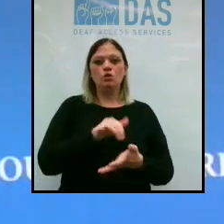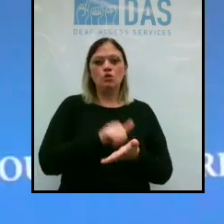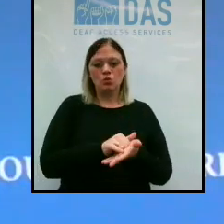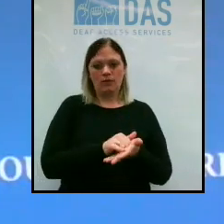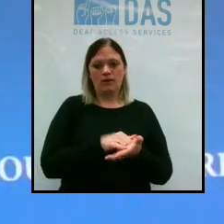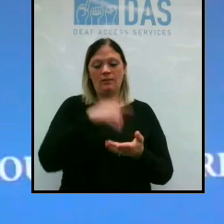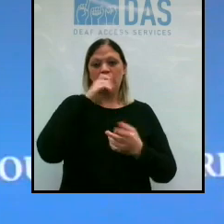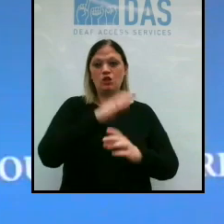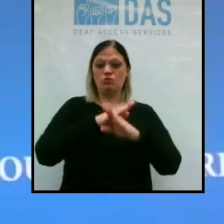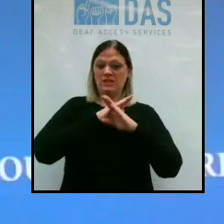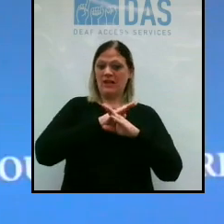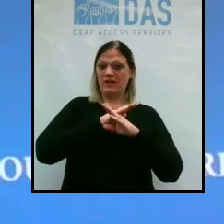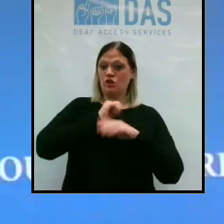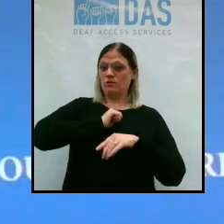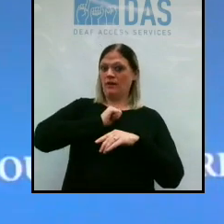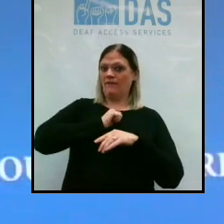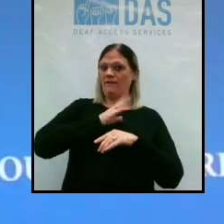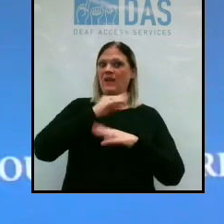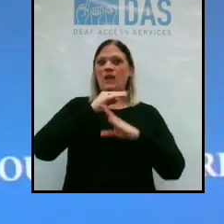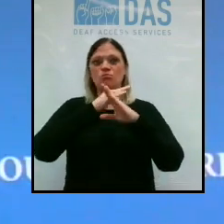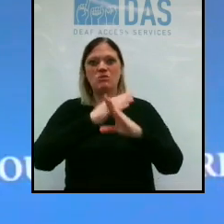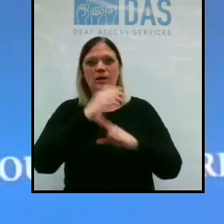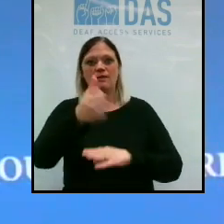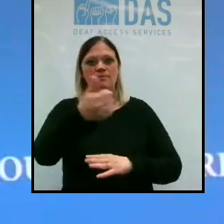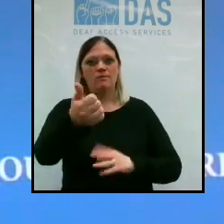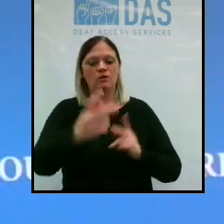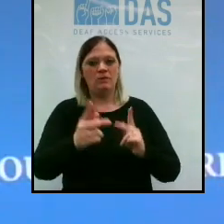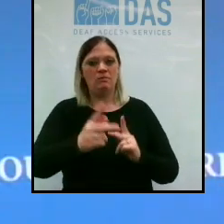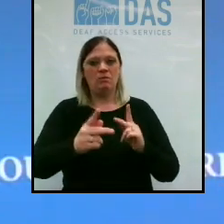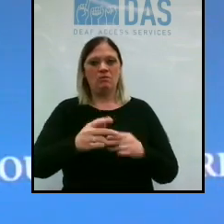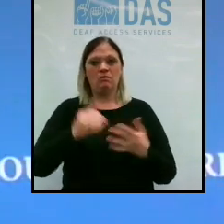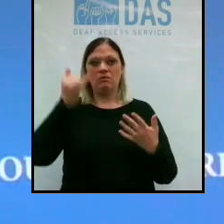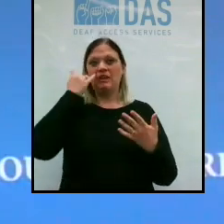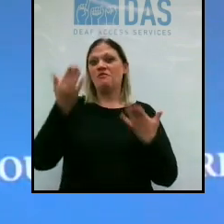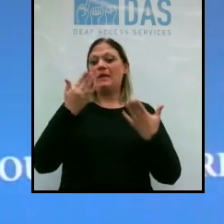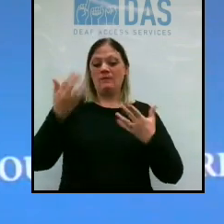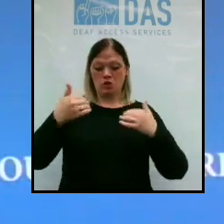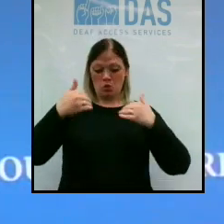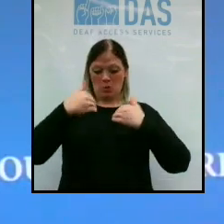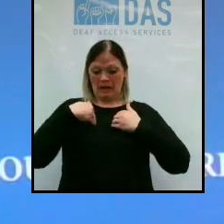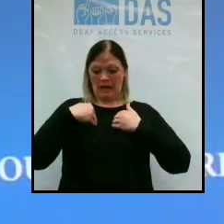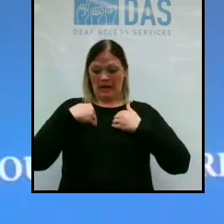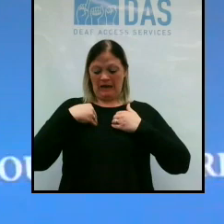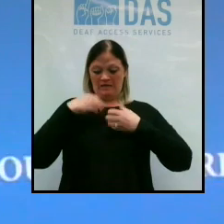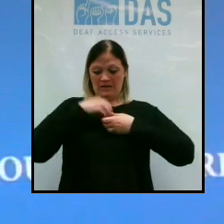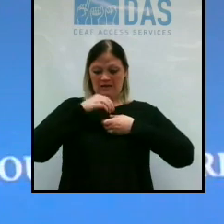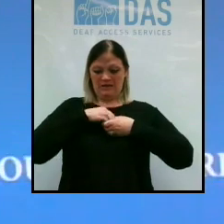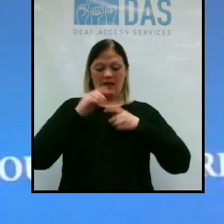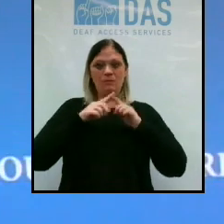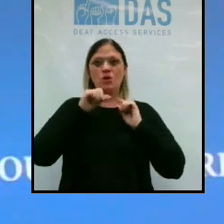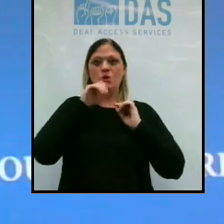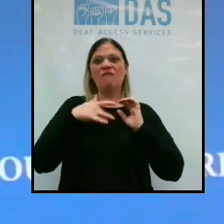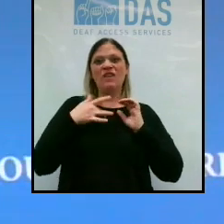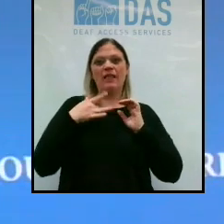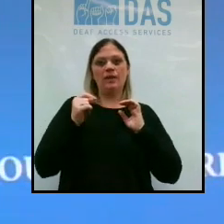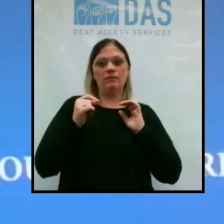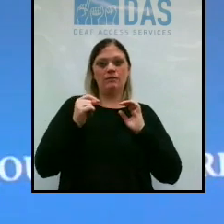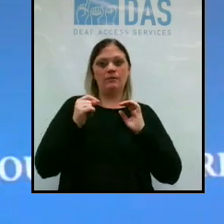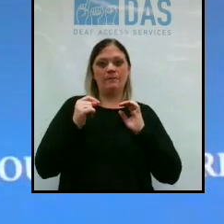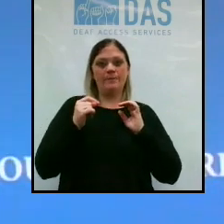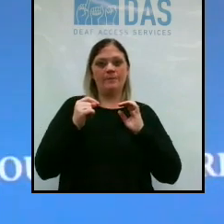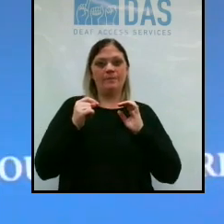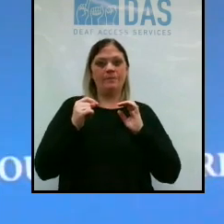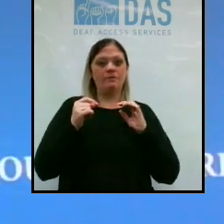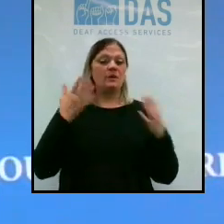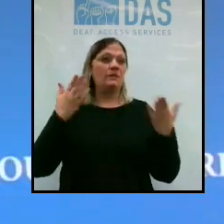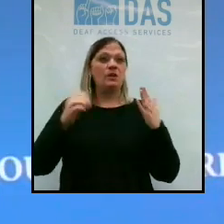because you're protecting yourself and you're also protecting someone else in case you're an asymptomatic transmitter. So someone may not have any illness, not